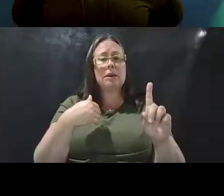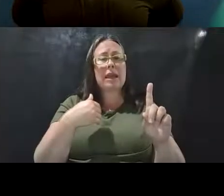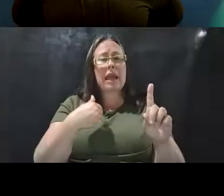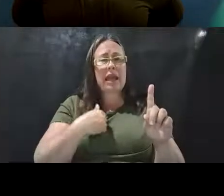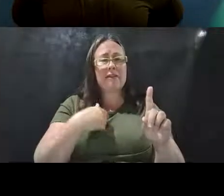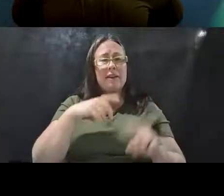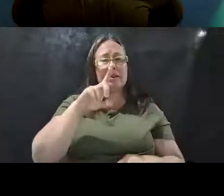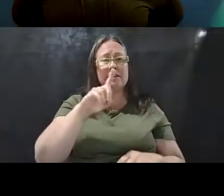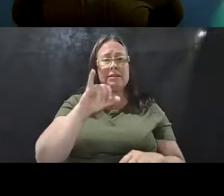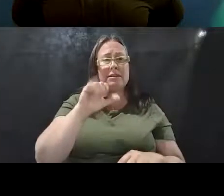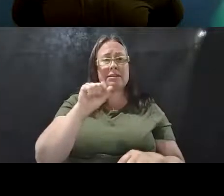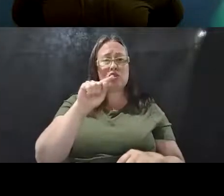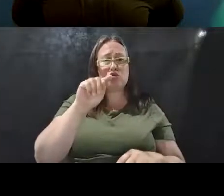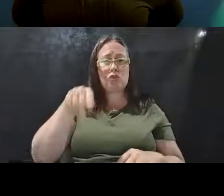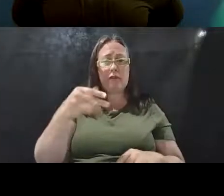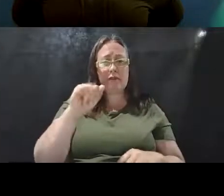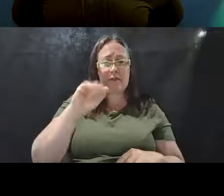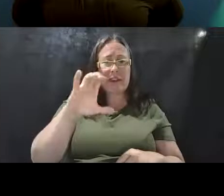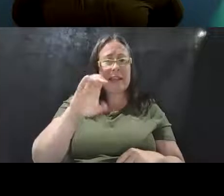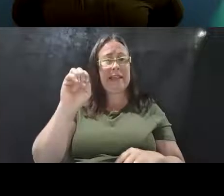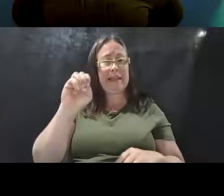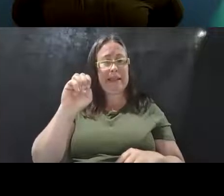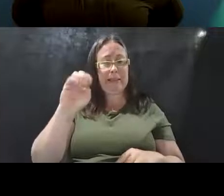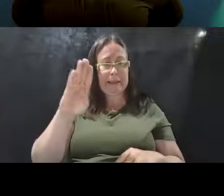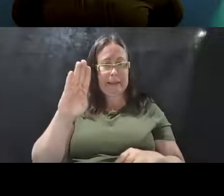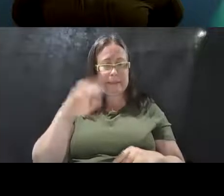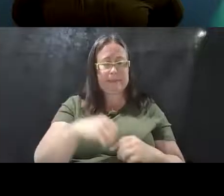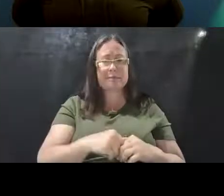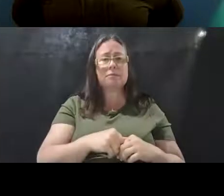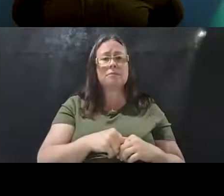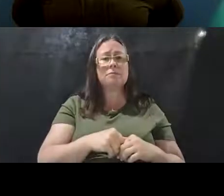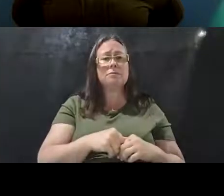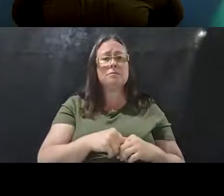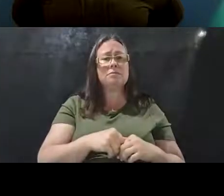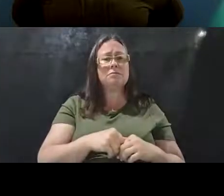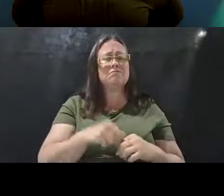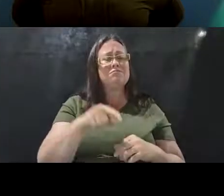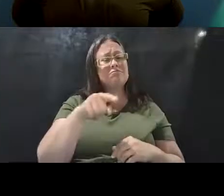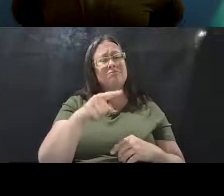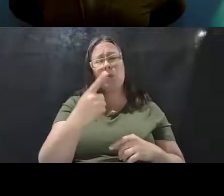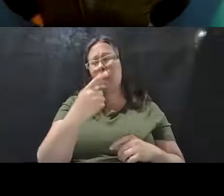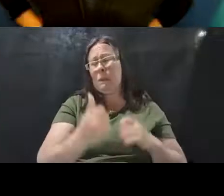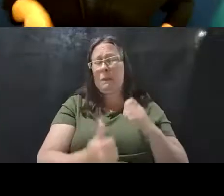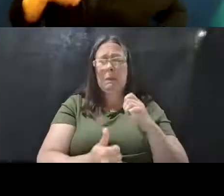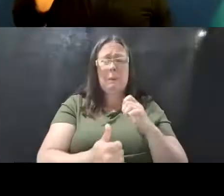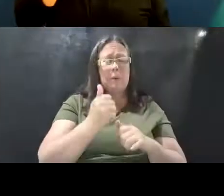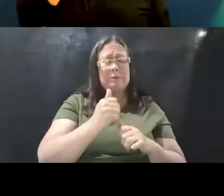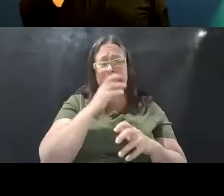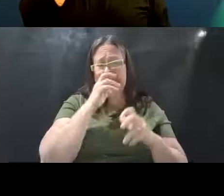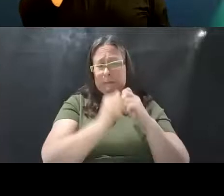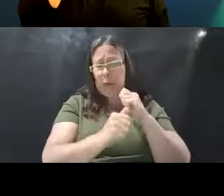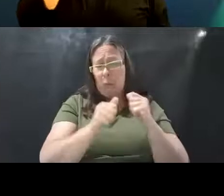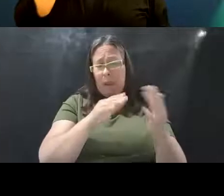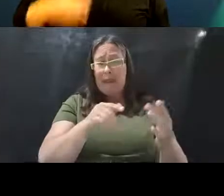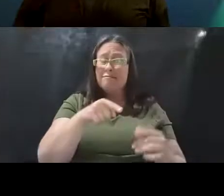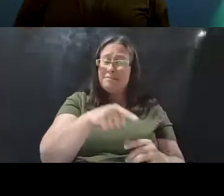dystrophic EB, recessive dystrophic EB. This is probably, the cruelest form of EB because these kids can actually